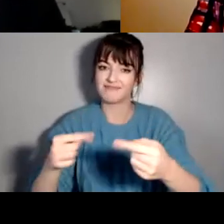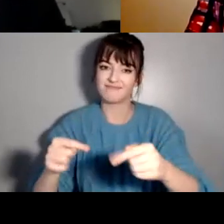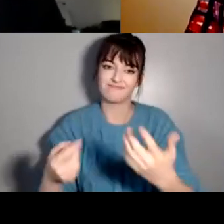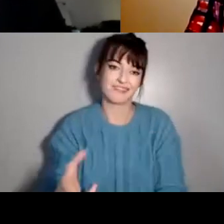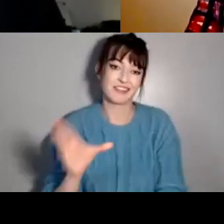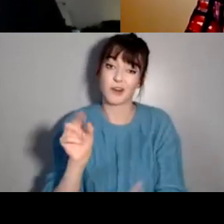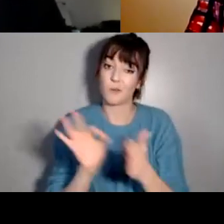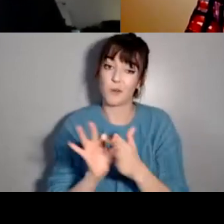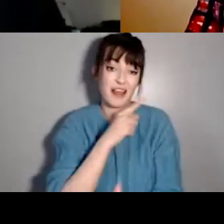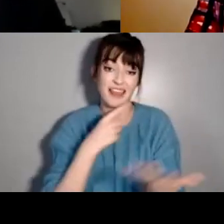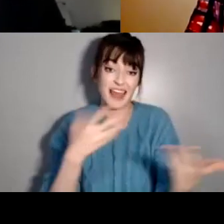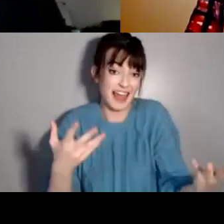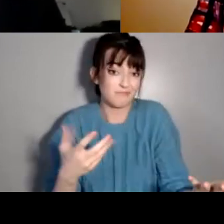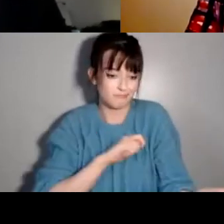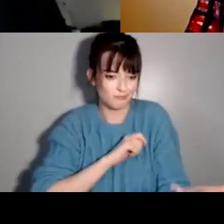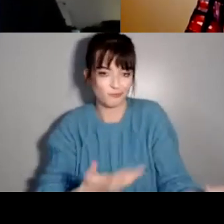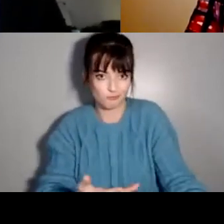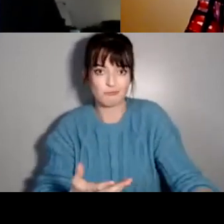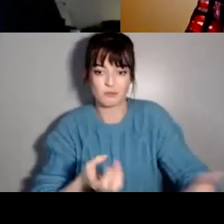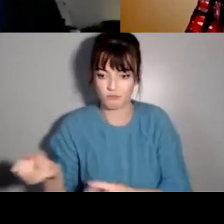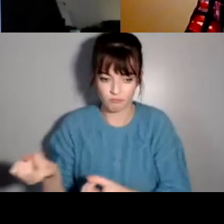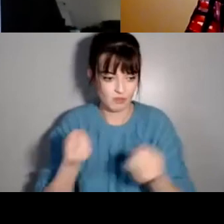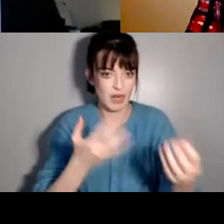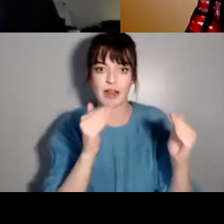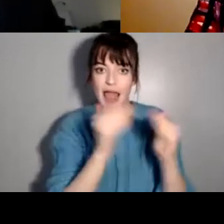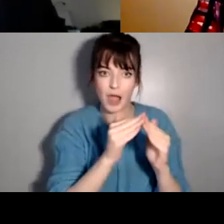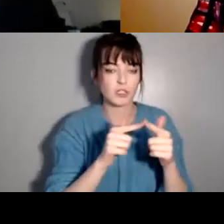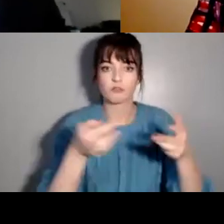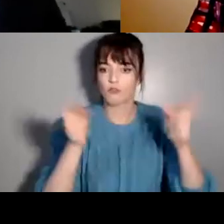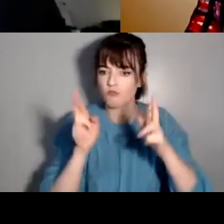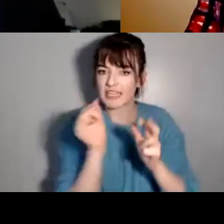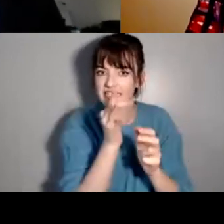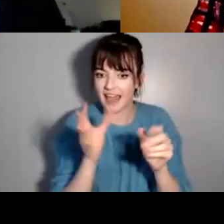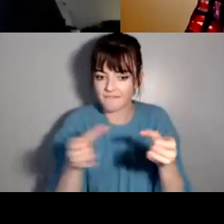otherwise, in terms of the delivery of housing, in terms of having the right staff.